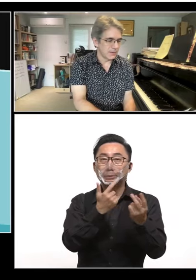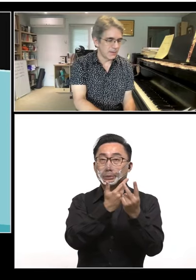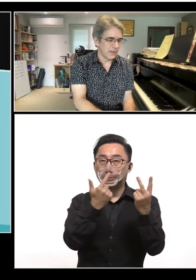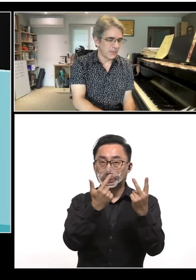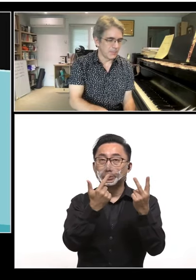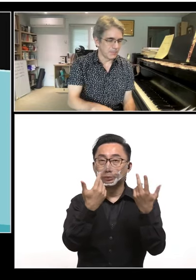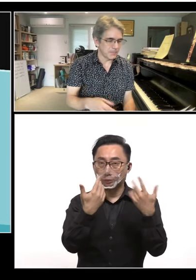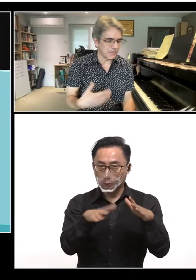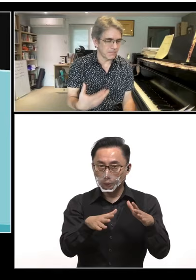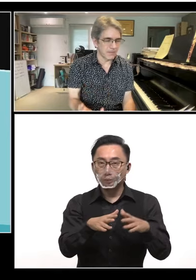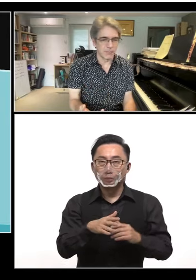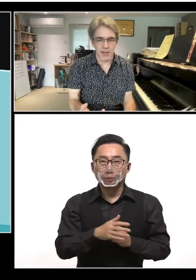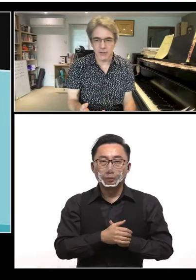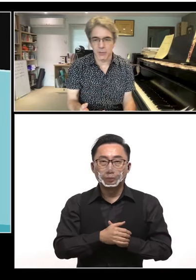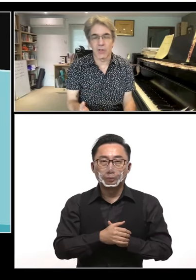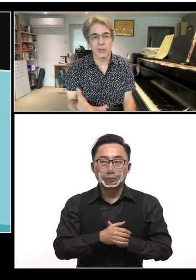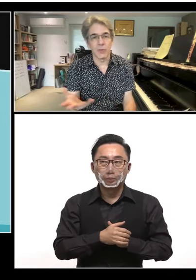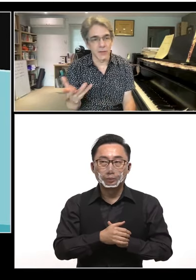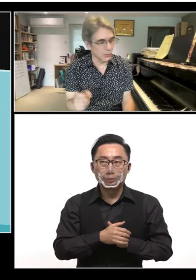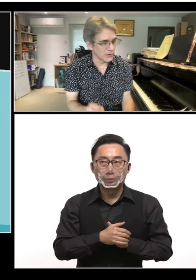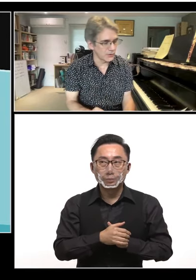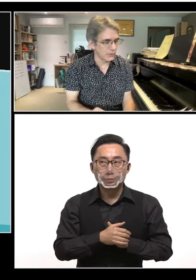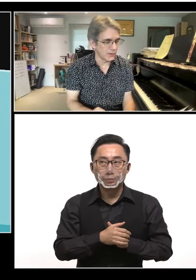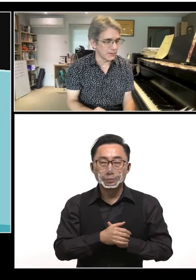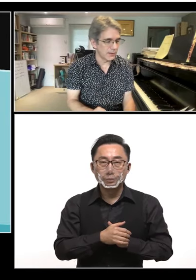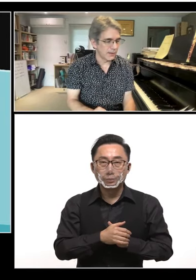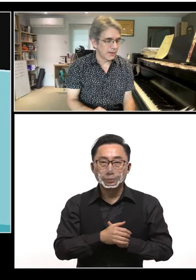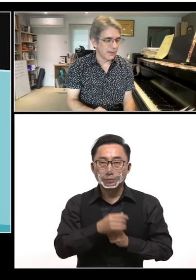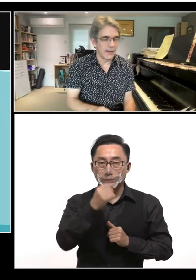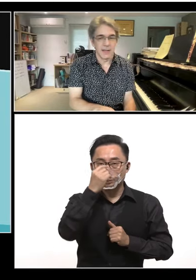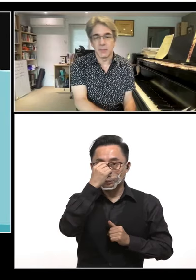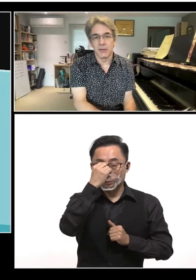and my experience with this one student